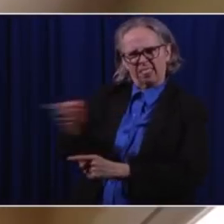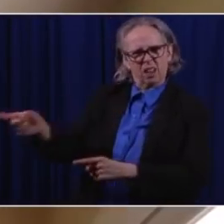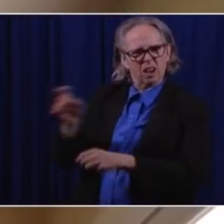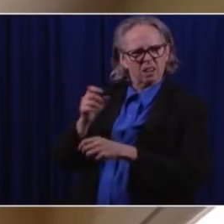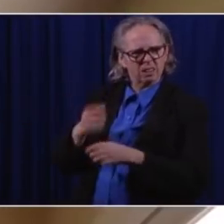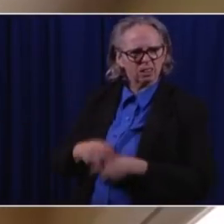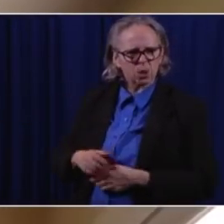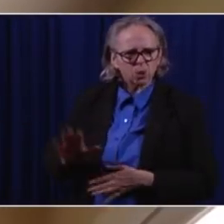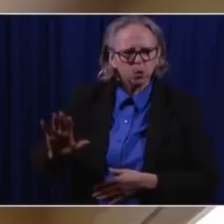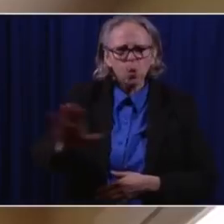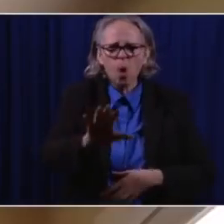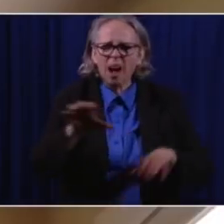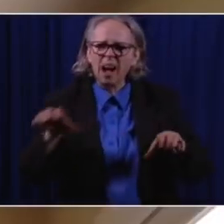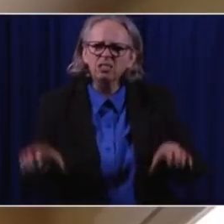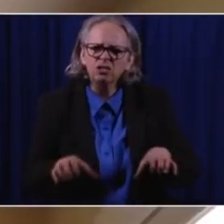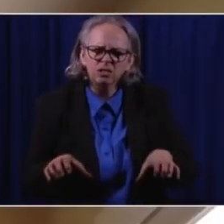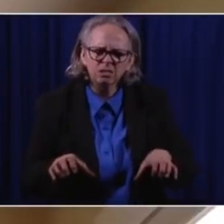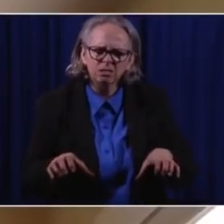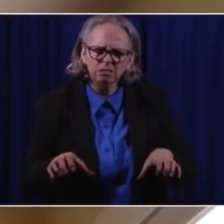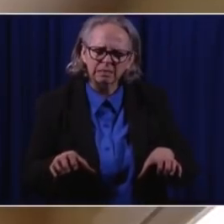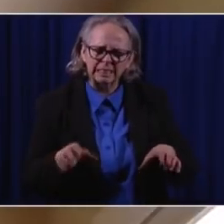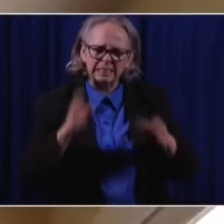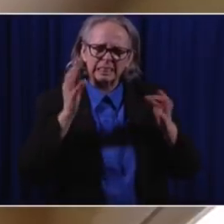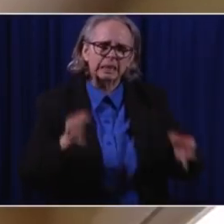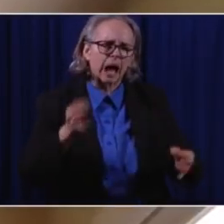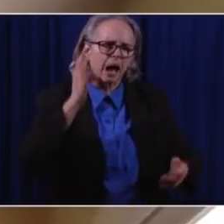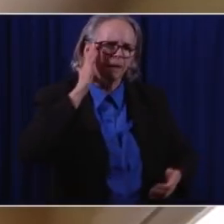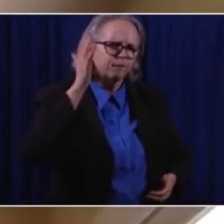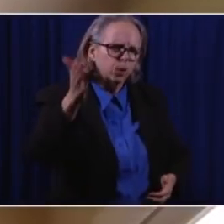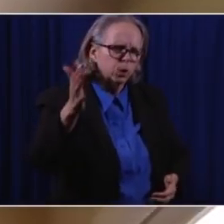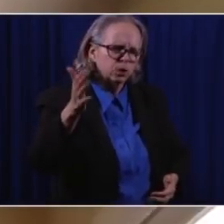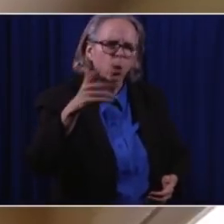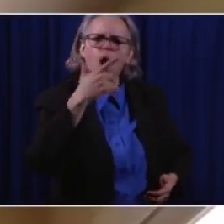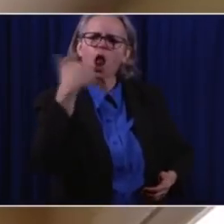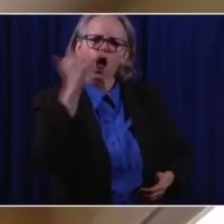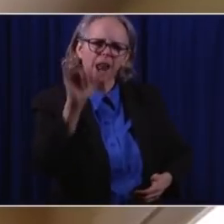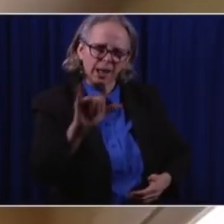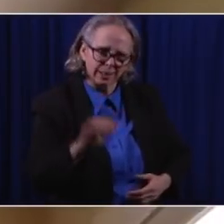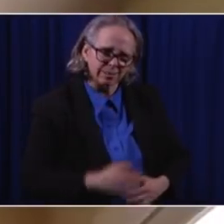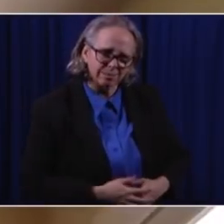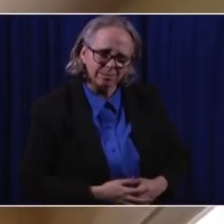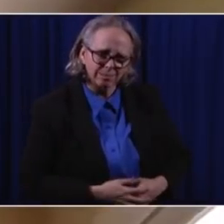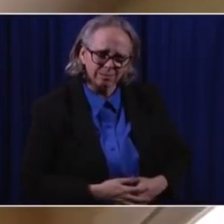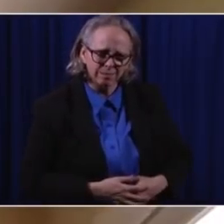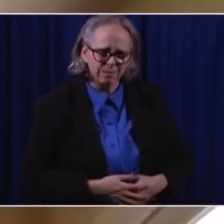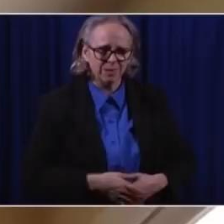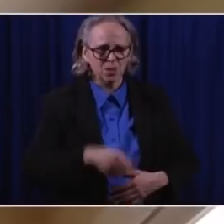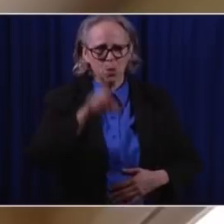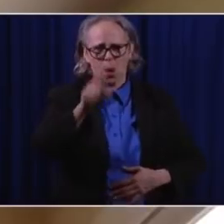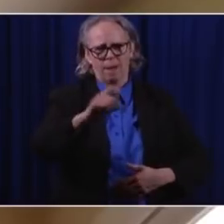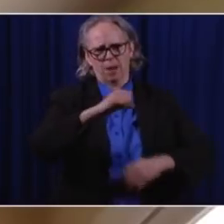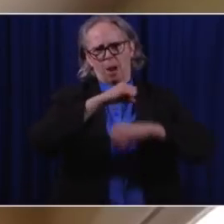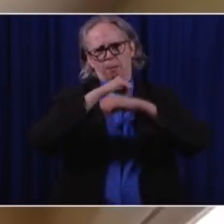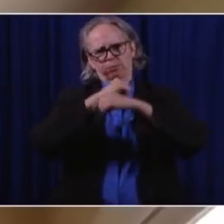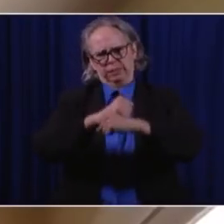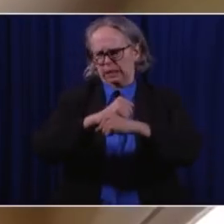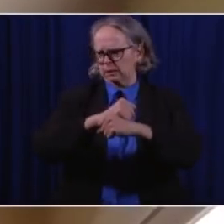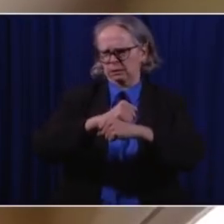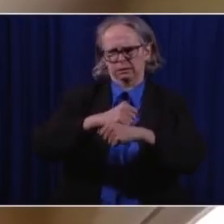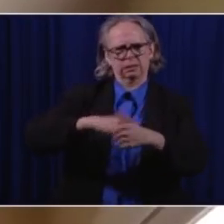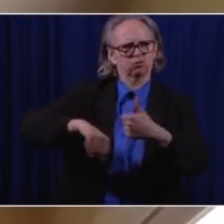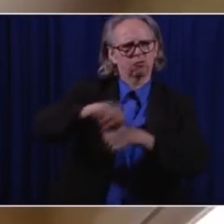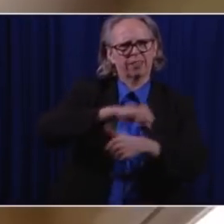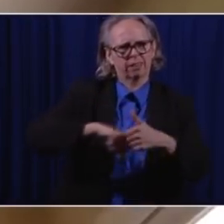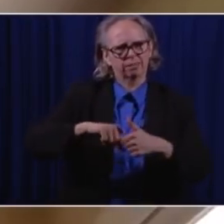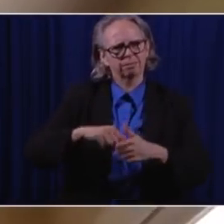together. We have to recognize this threat. We have to be committed to protecting one another. And you know, Ohioans have done